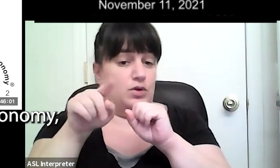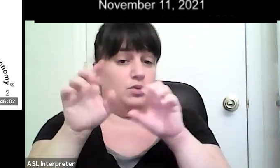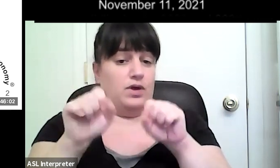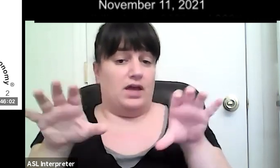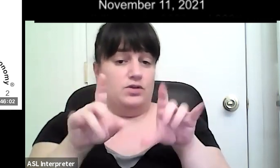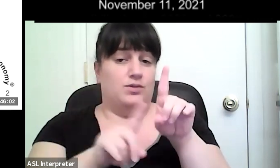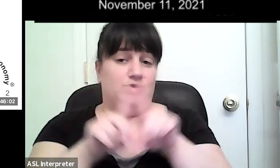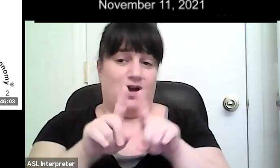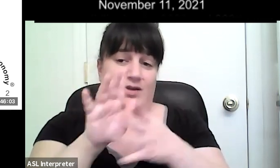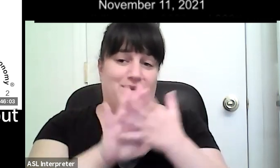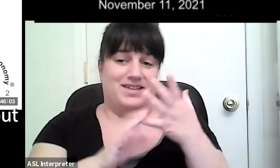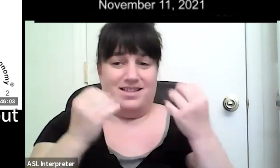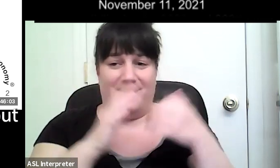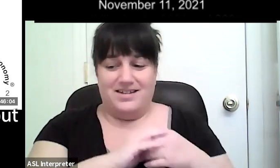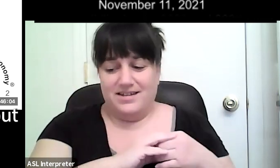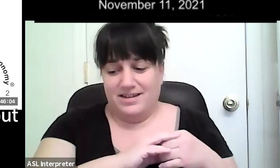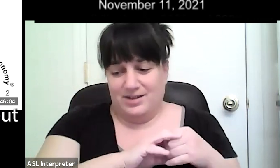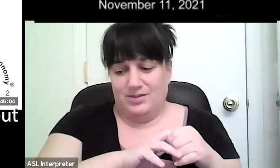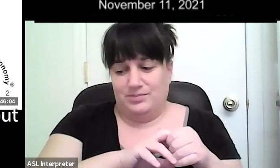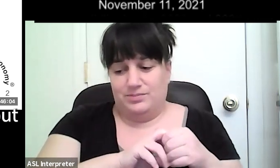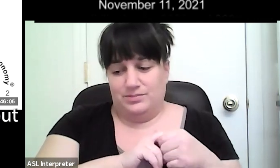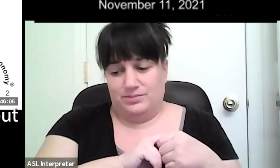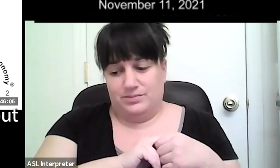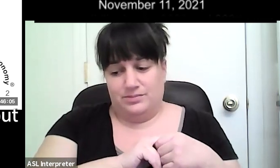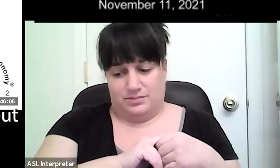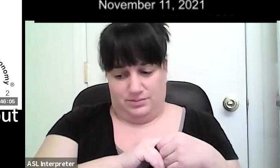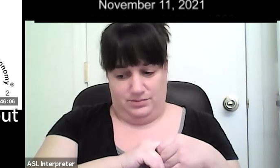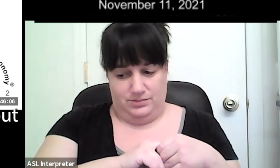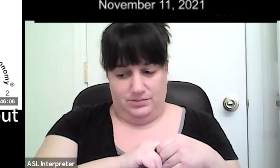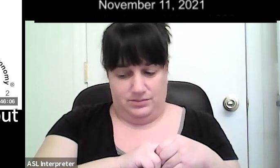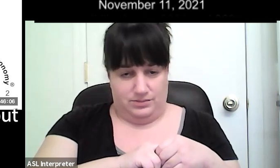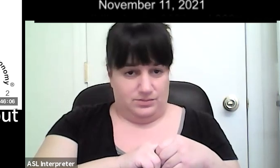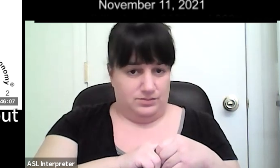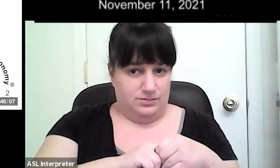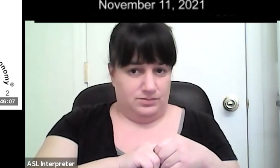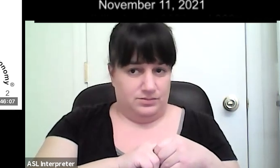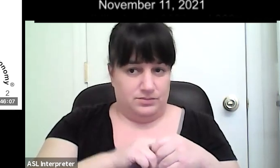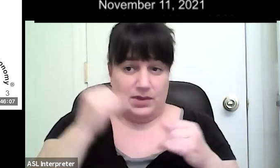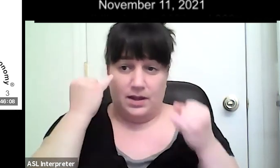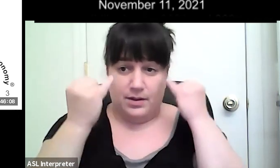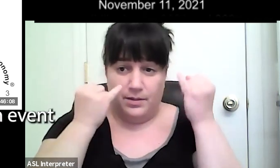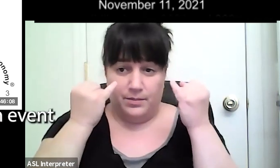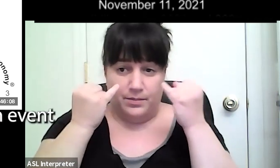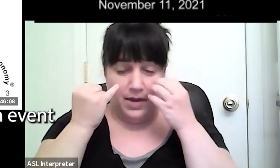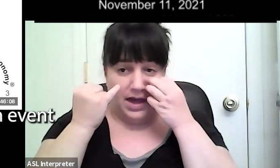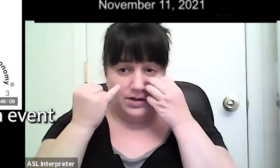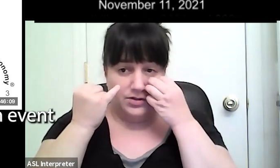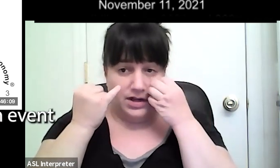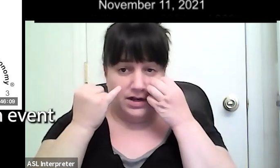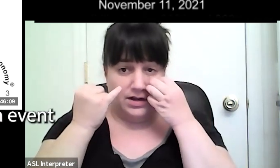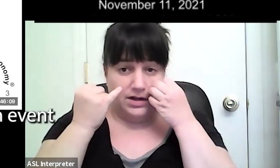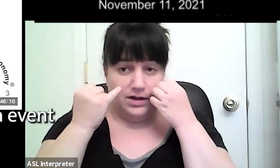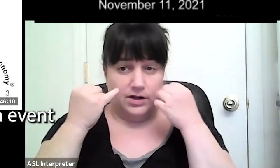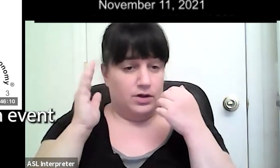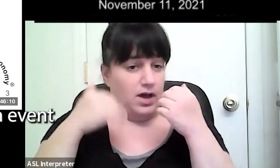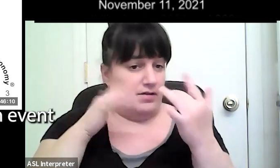that's a lot. Now, what I want to talk about is imagine that you're going to have an